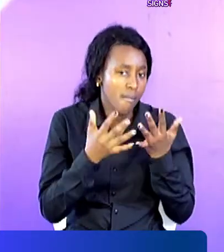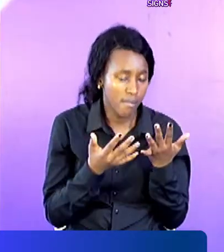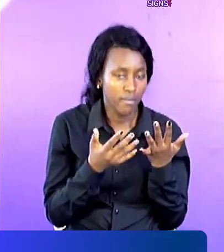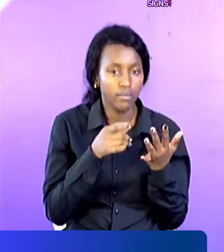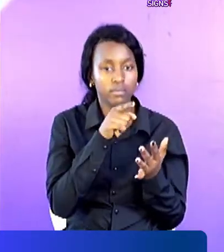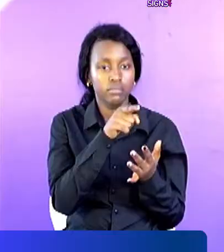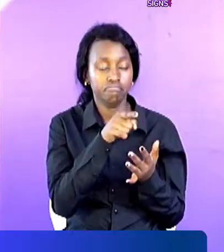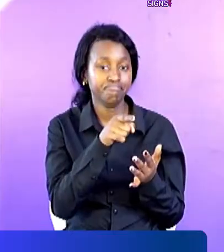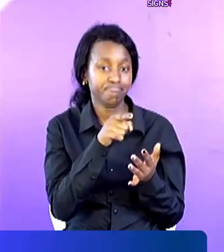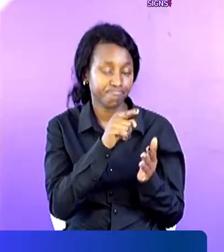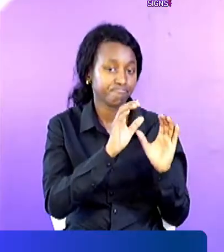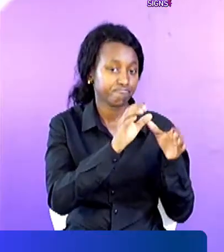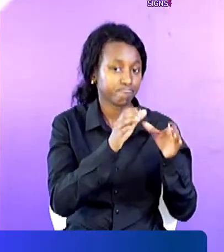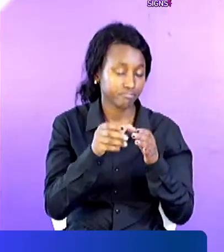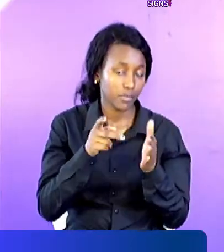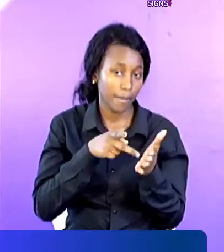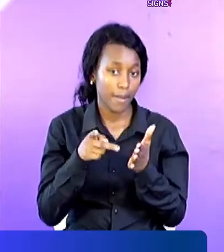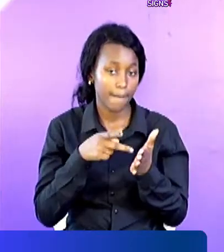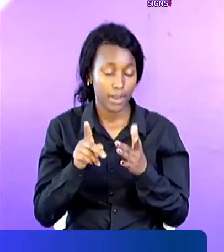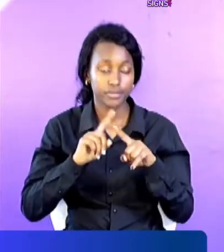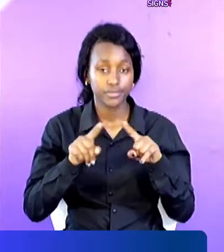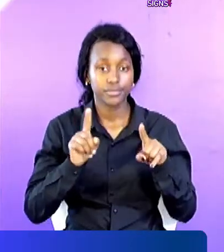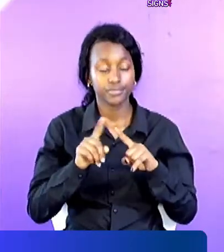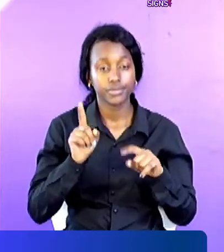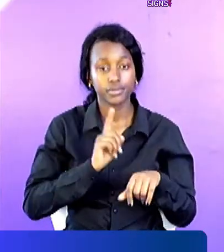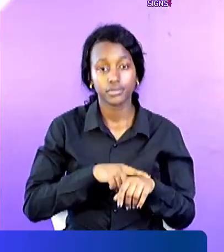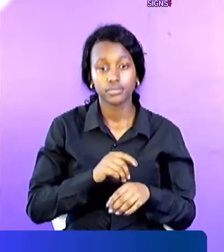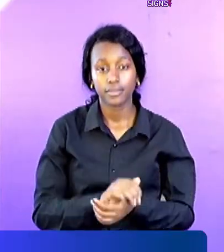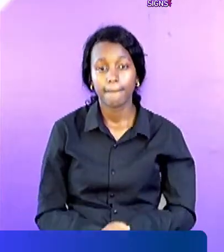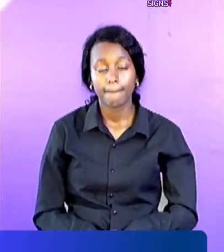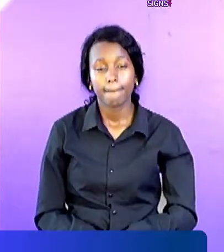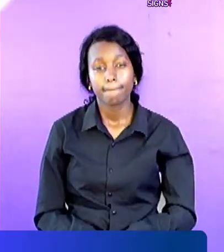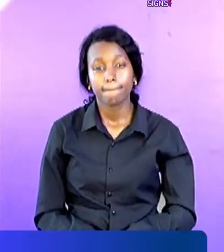at different times. However,